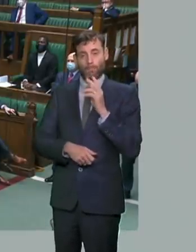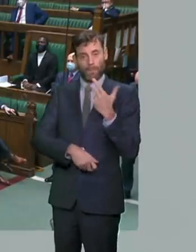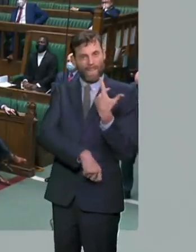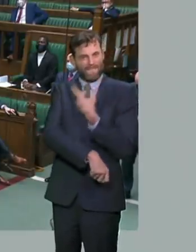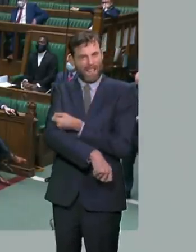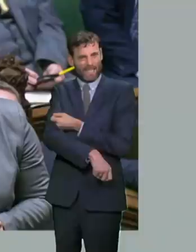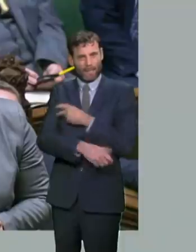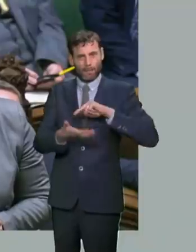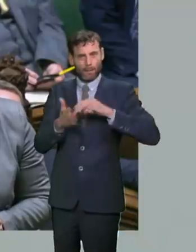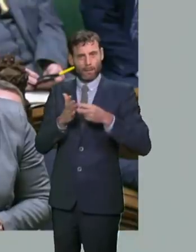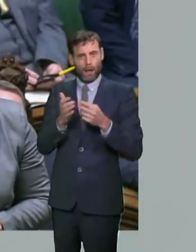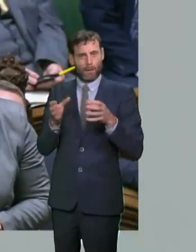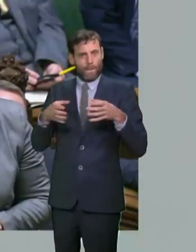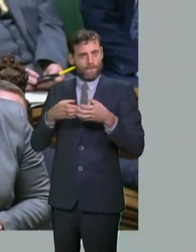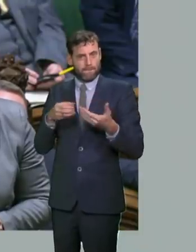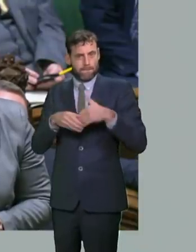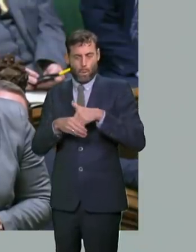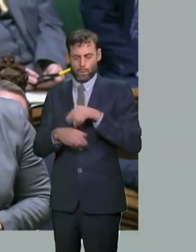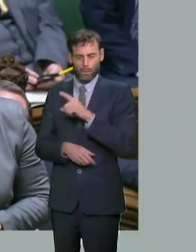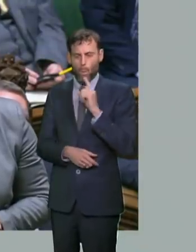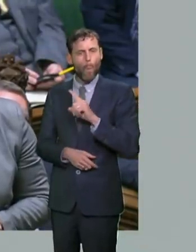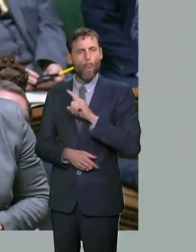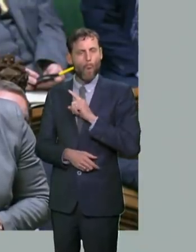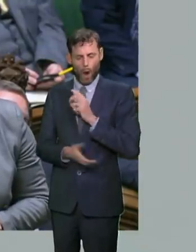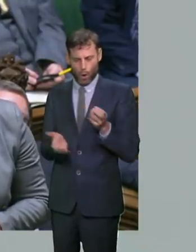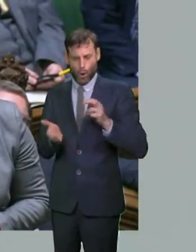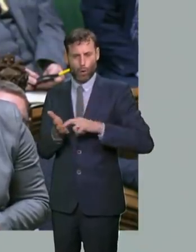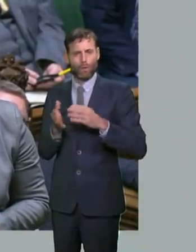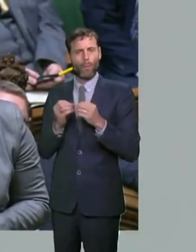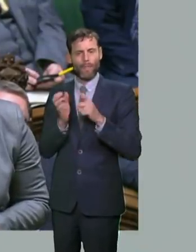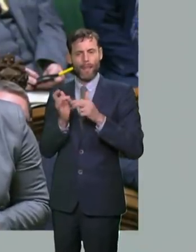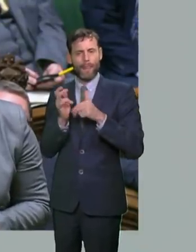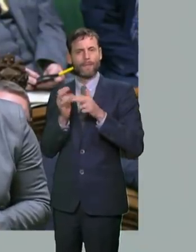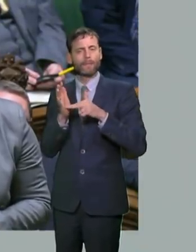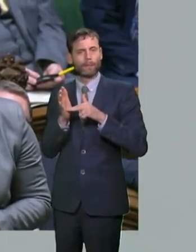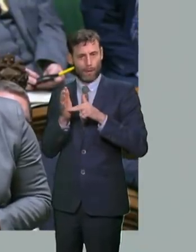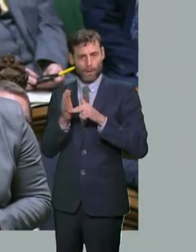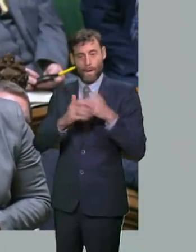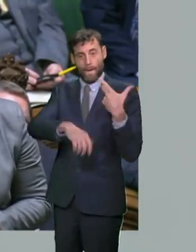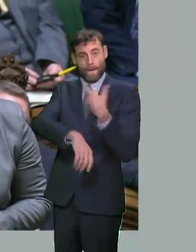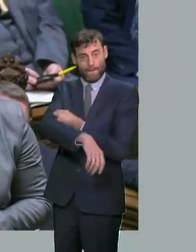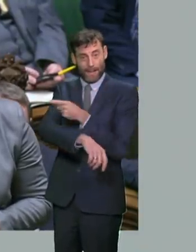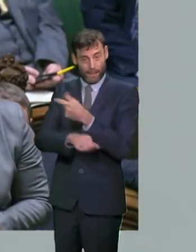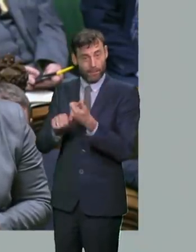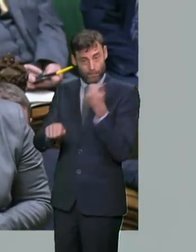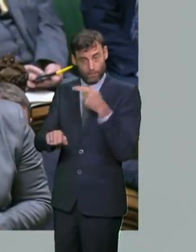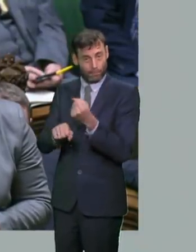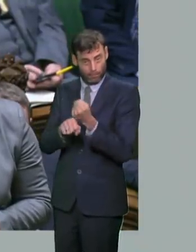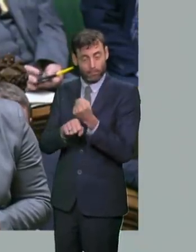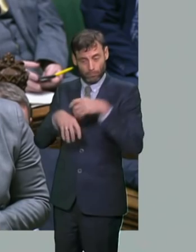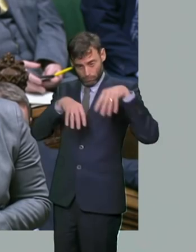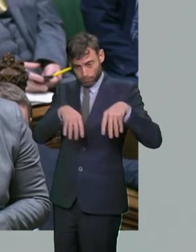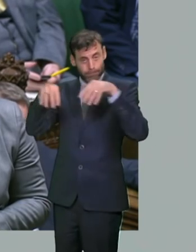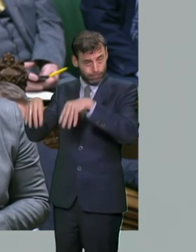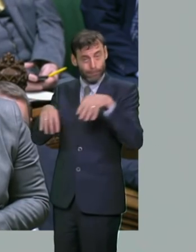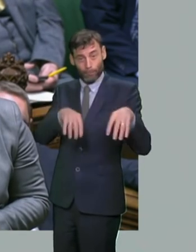described his government's decision to cancel its contract with Livingston-based vaccine developer Valneva, a company the Prime Minister